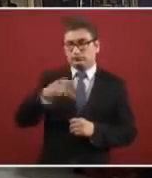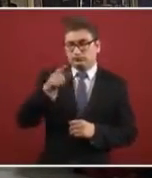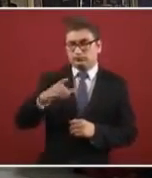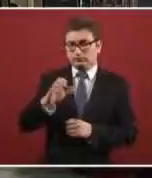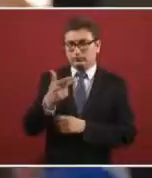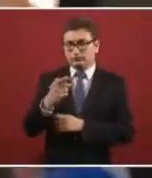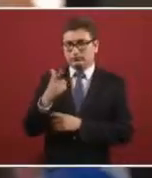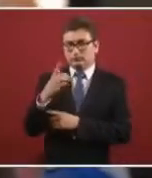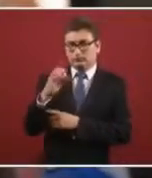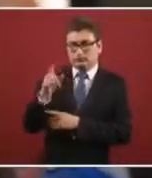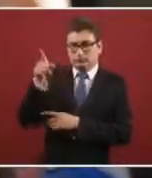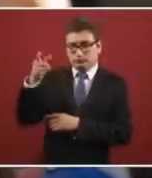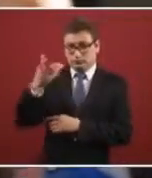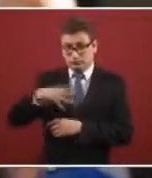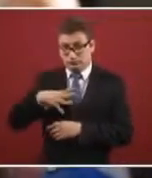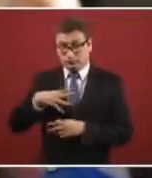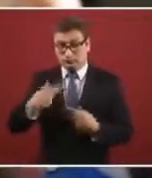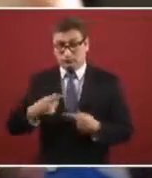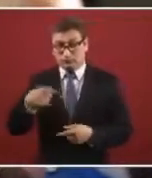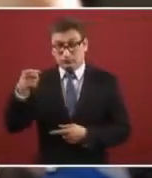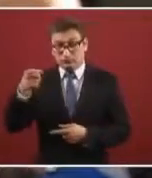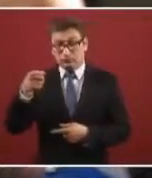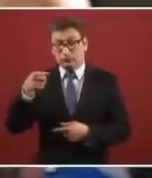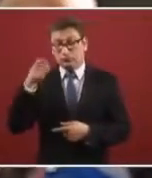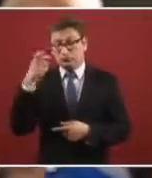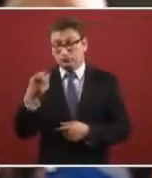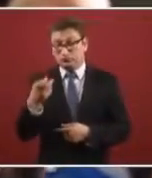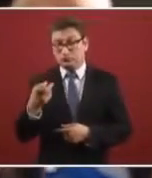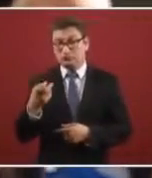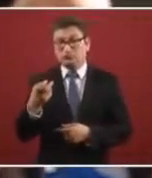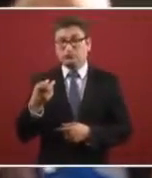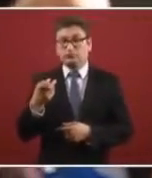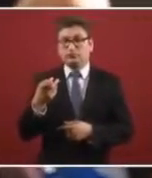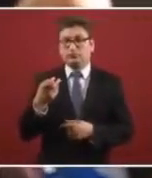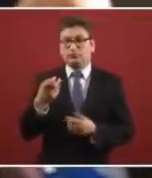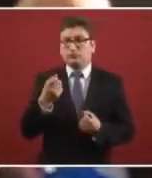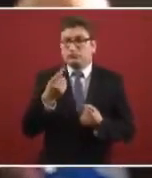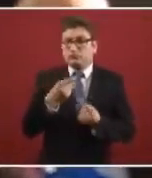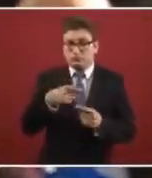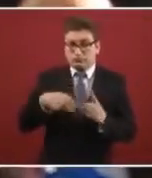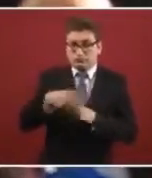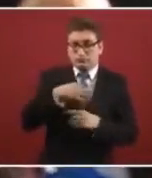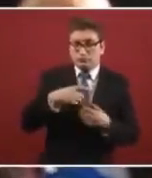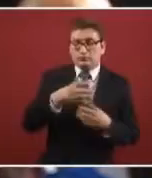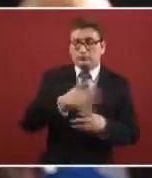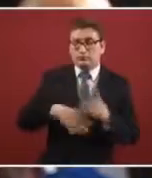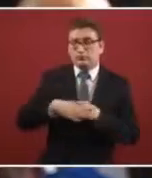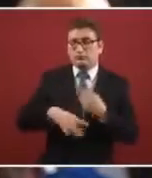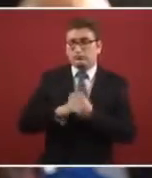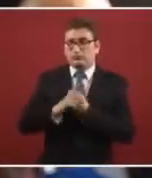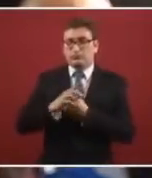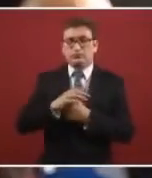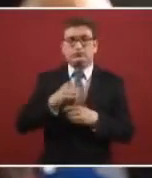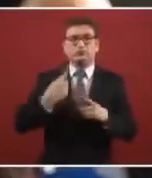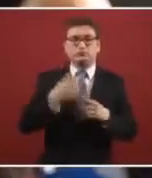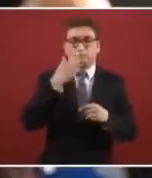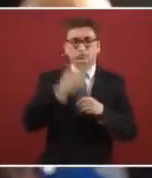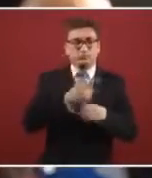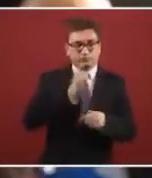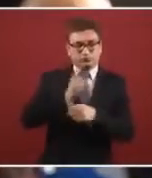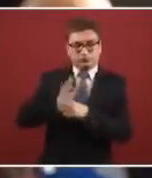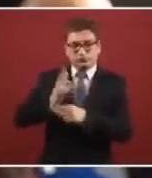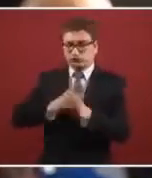of Chicago. Are there people implicated in Chicago? ¿Hay más implicados? Or is there more implicated? Have you